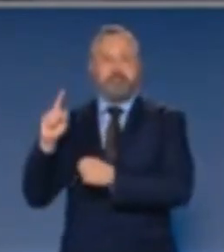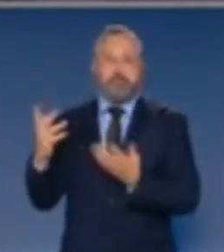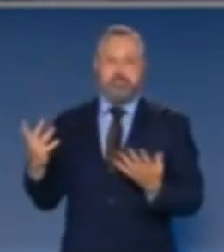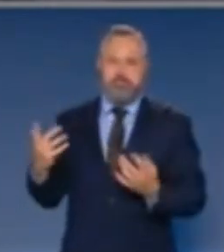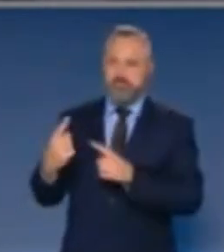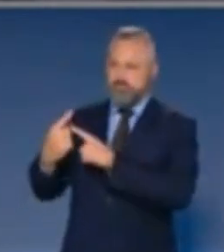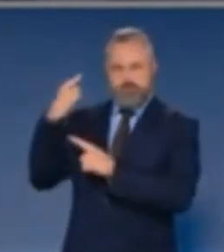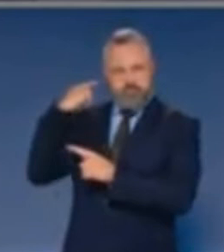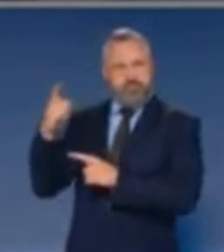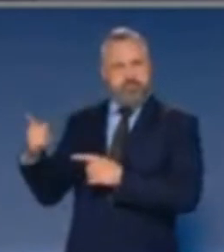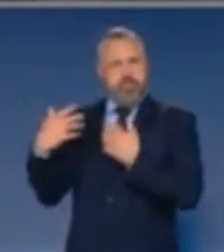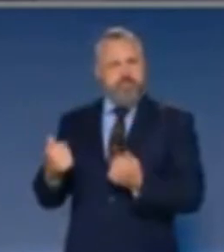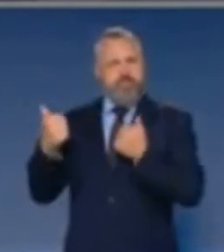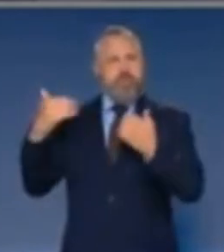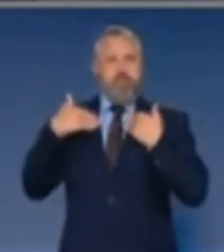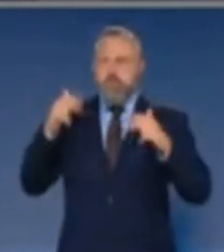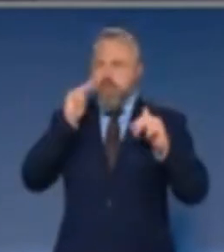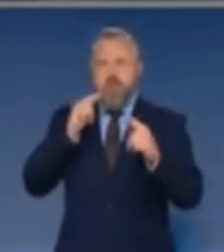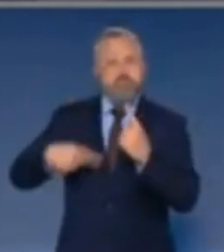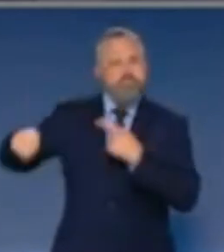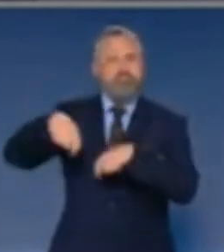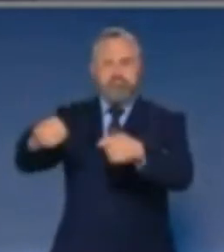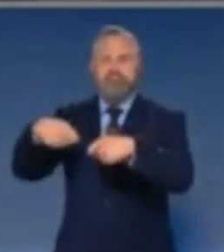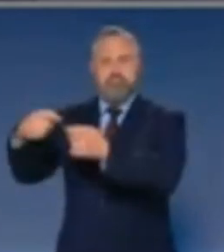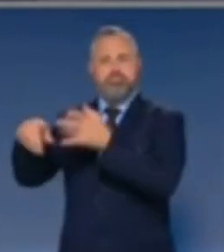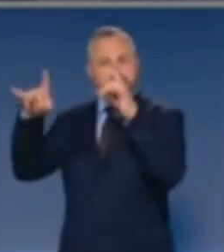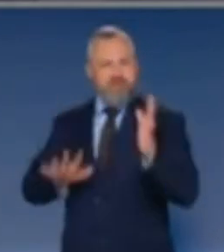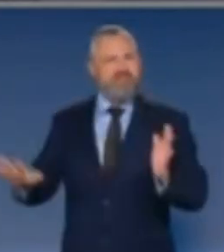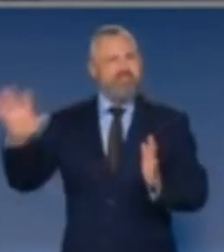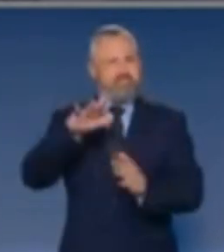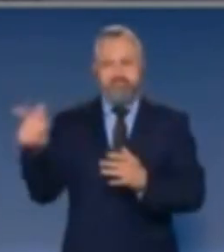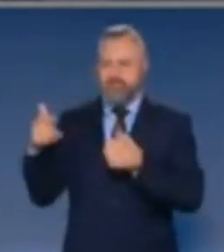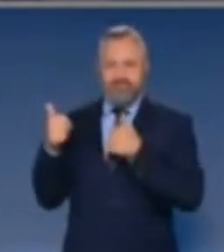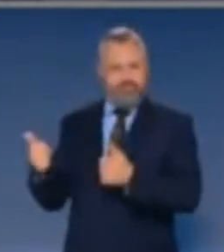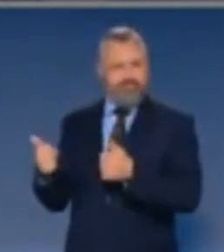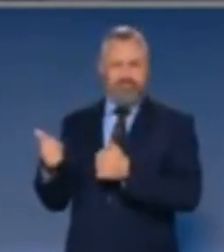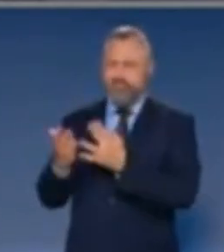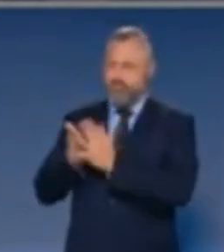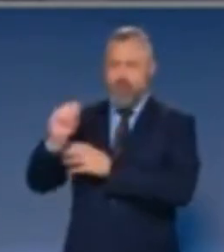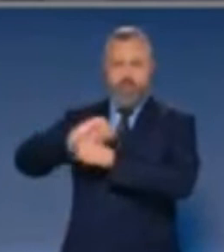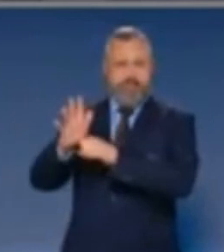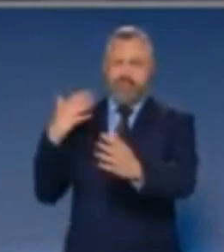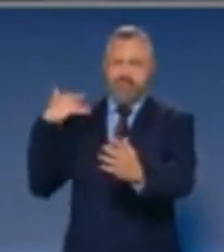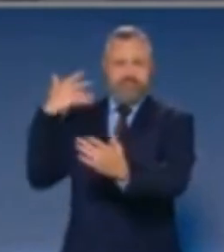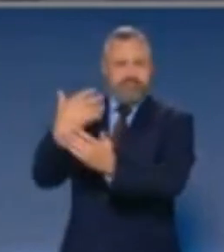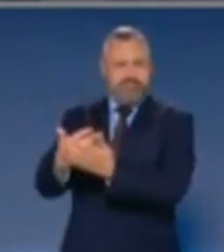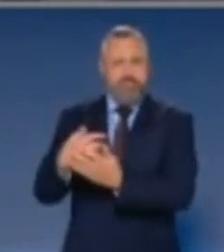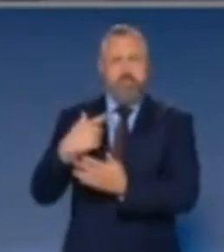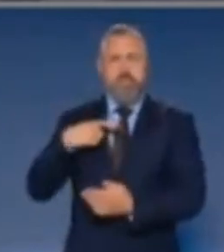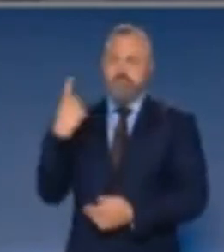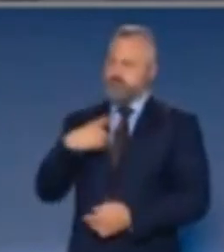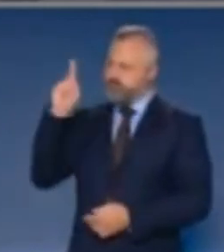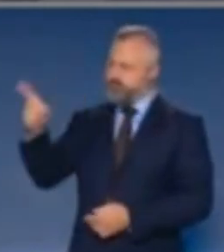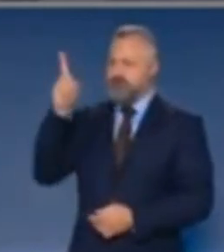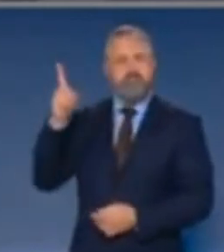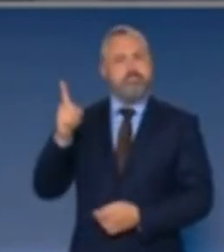across Australia and a long history through COVID of medical provision, but frankly, we've thrown the book at them. Just